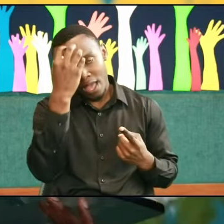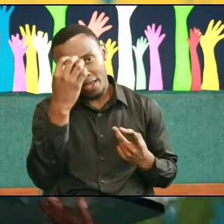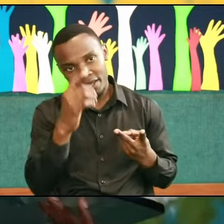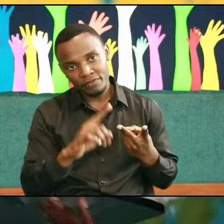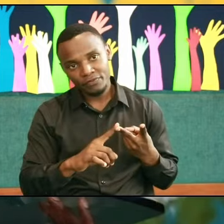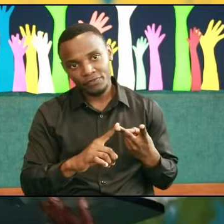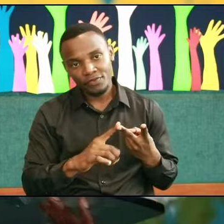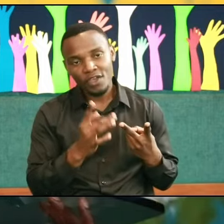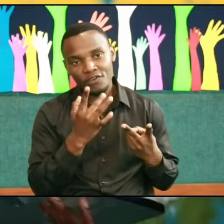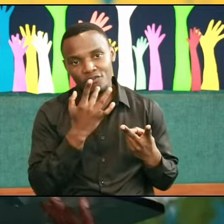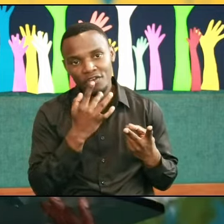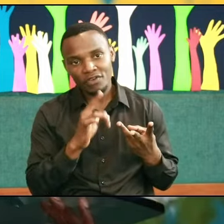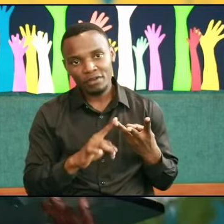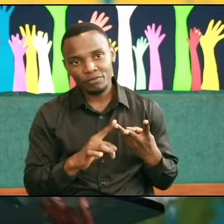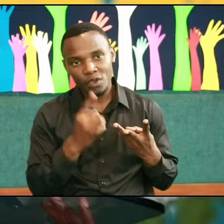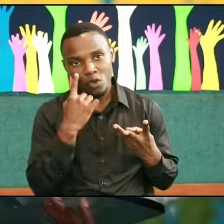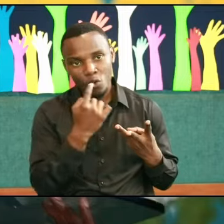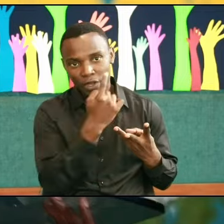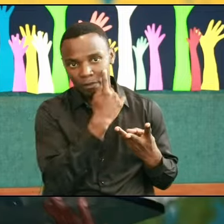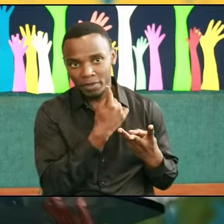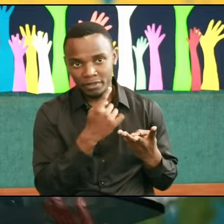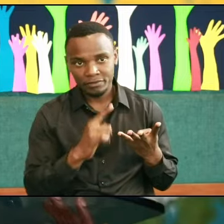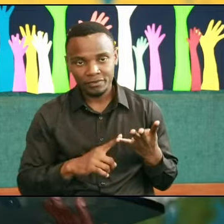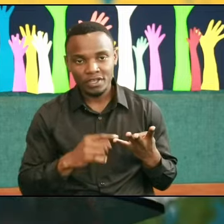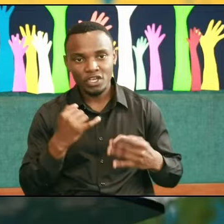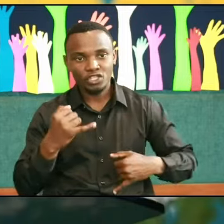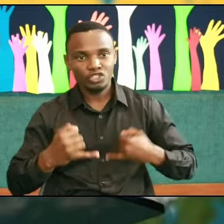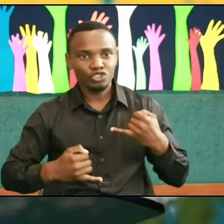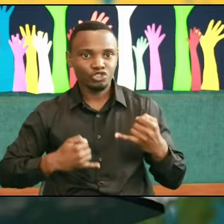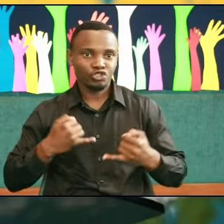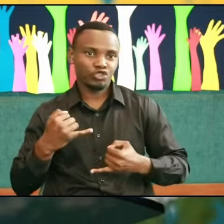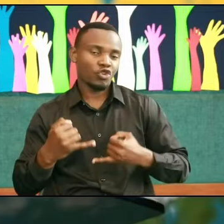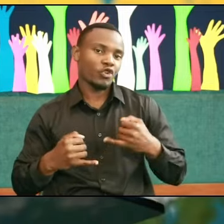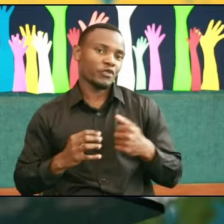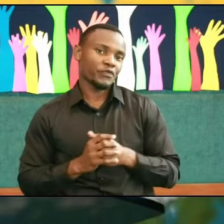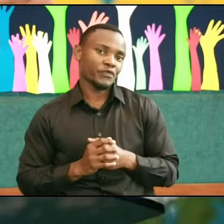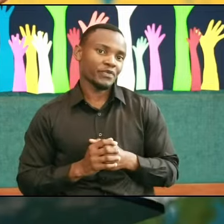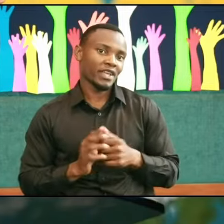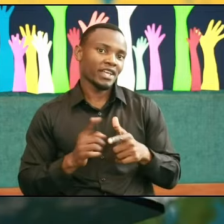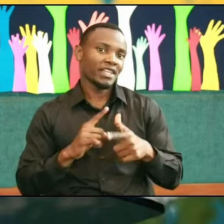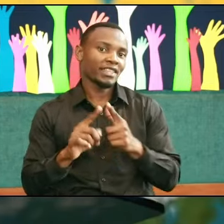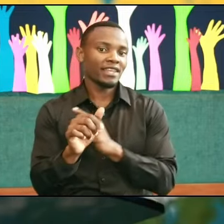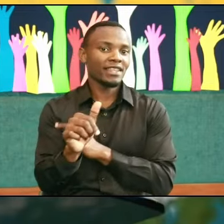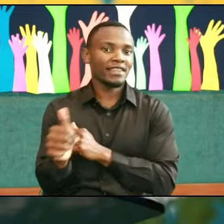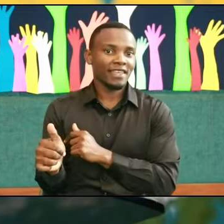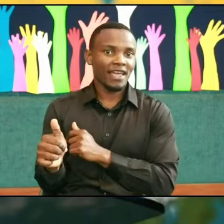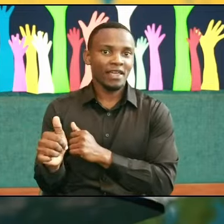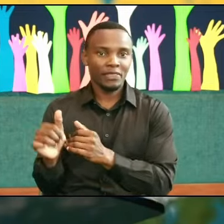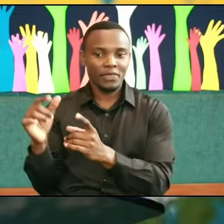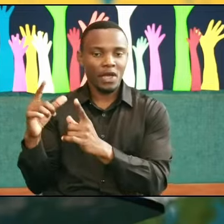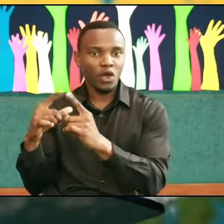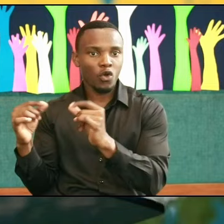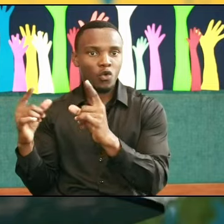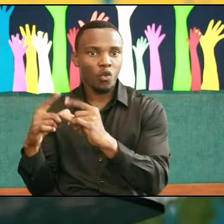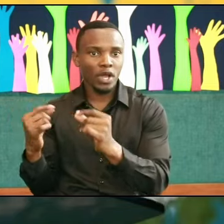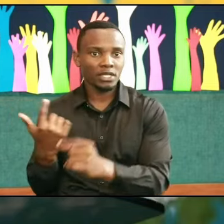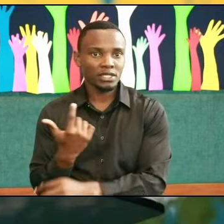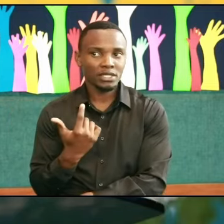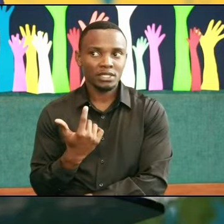favor, weeping, and joy. These are the words. And then the other set of words are